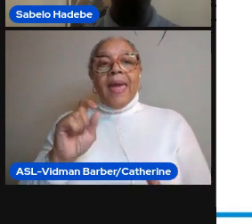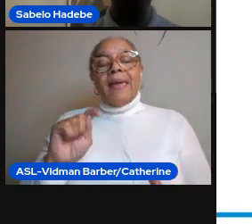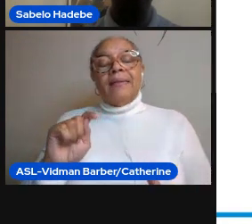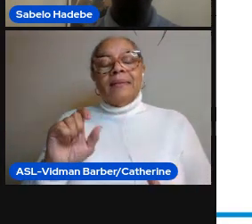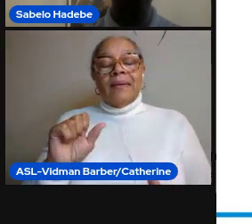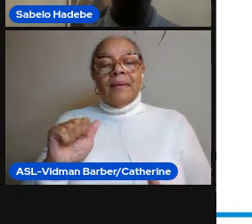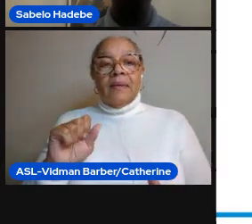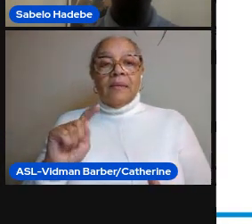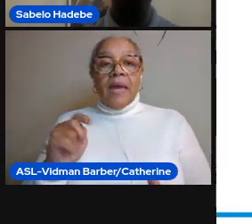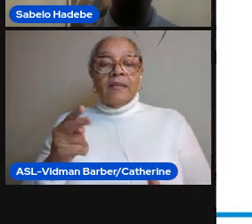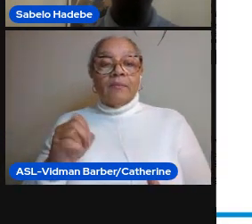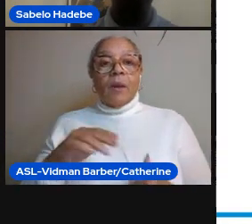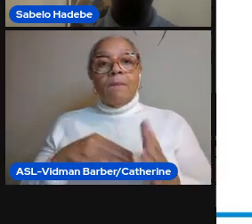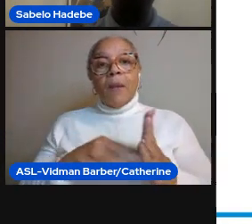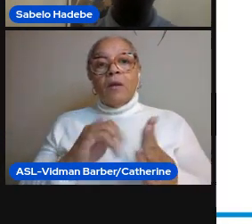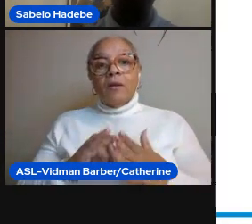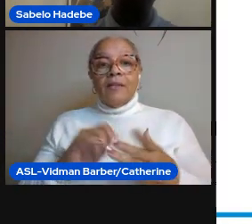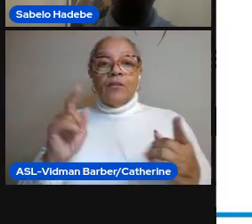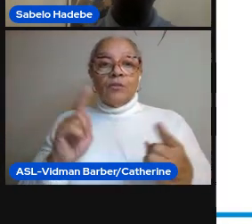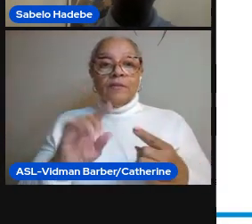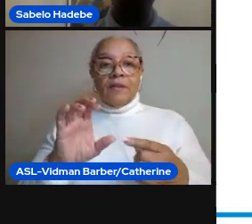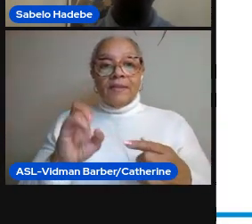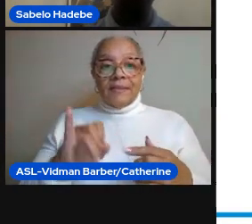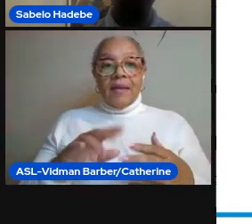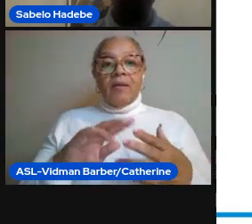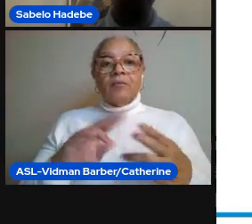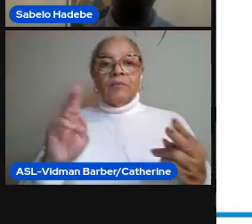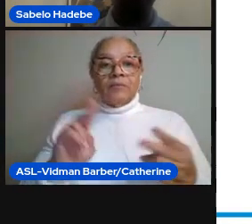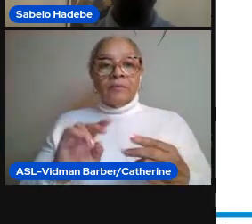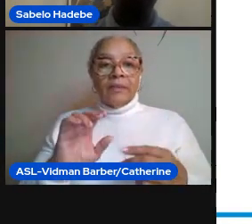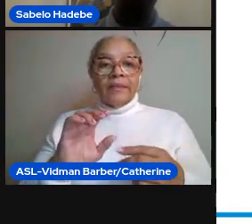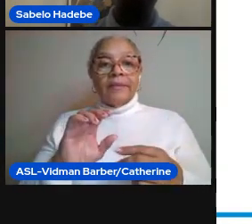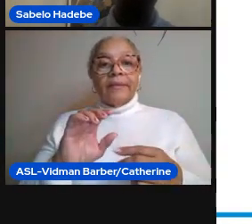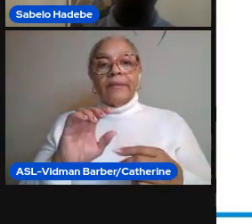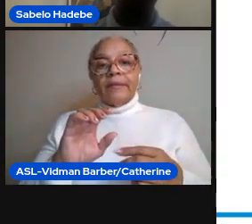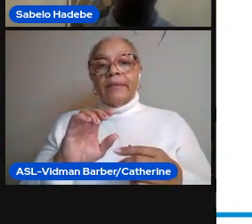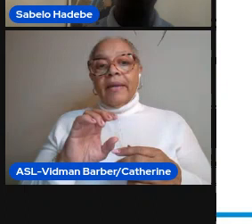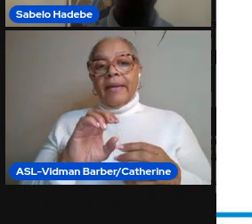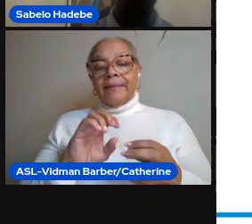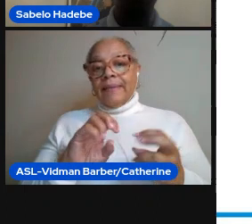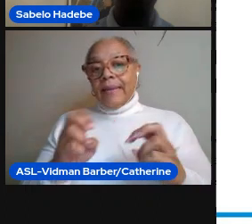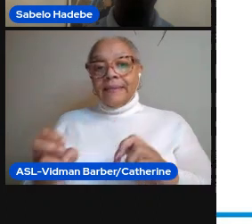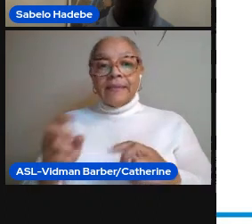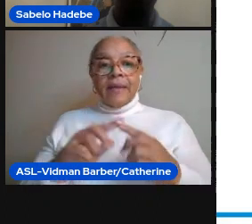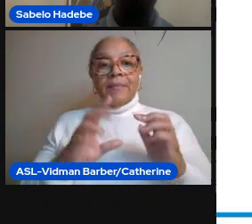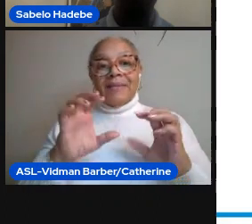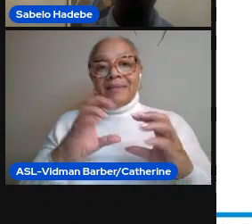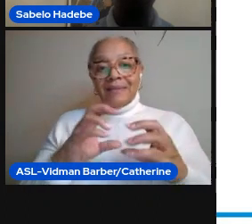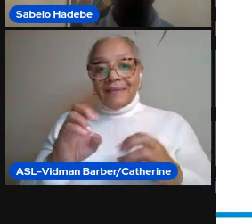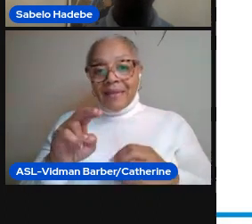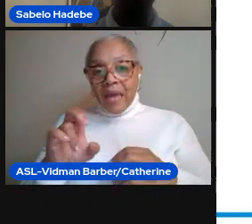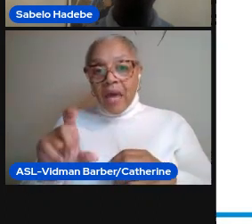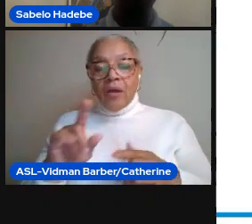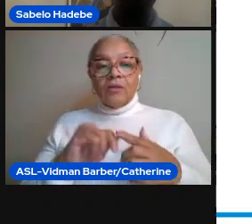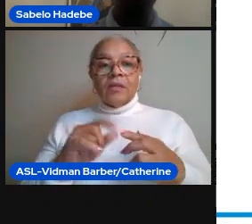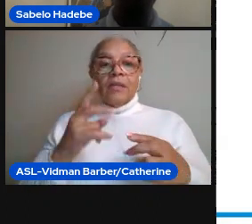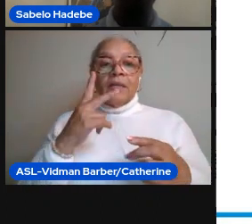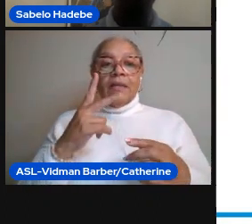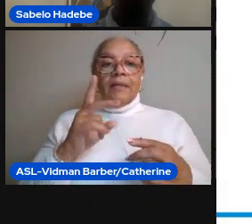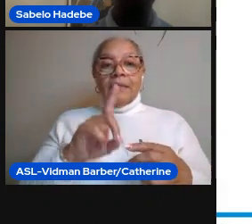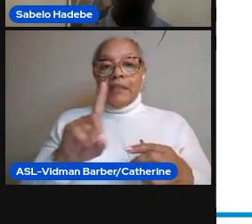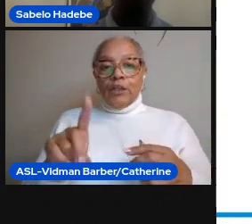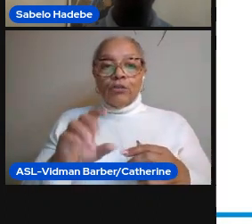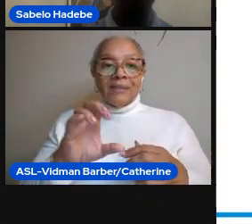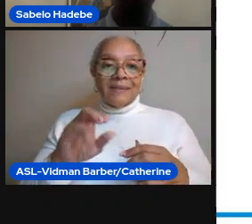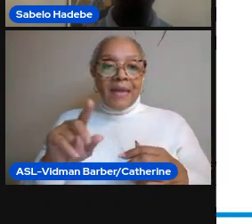is secreting the enzyme, and we think these are antigen-presenting cells, probably, as we've shown, that it's dendritic cells. And